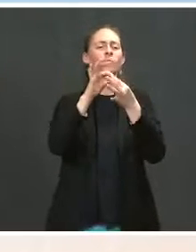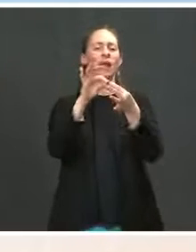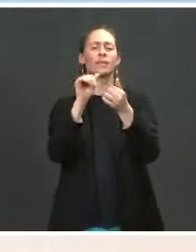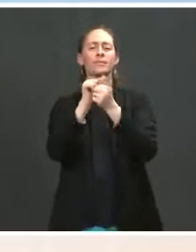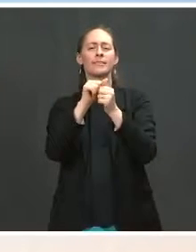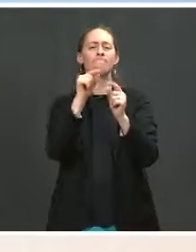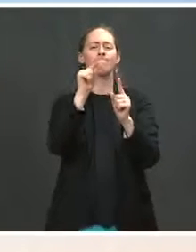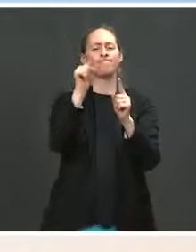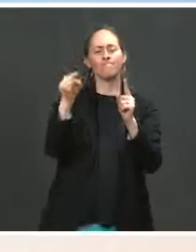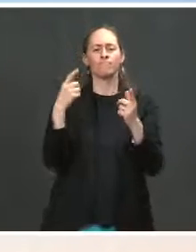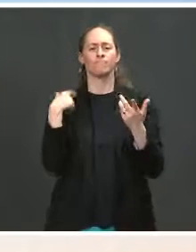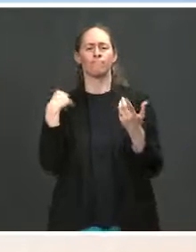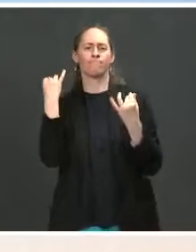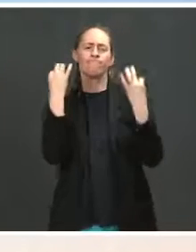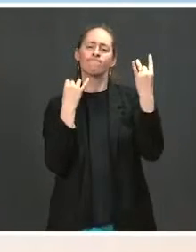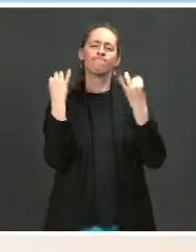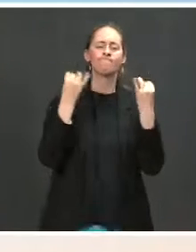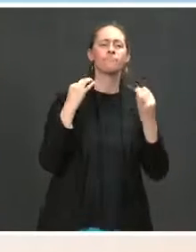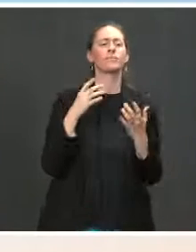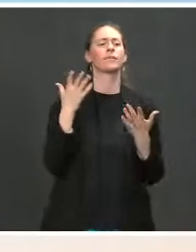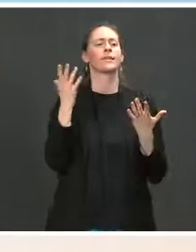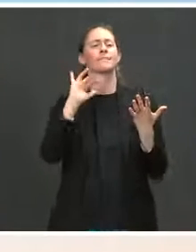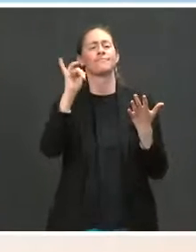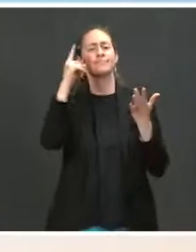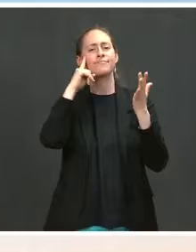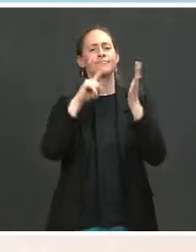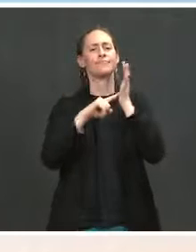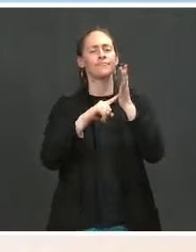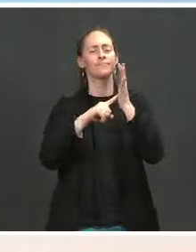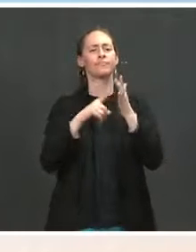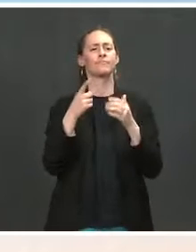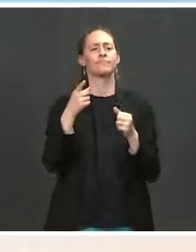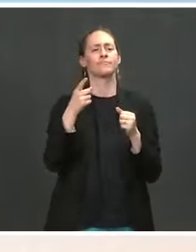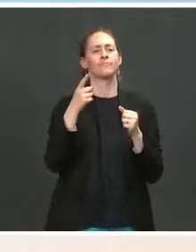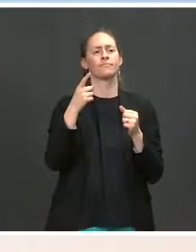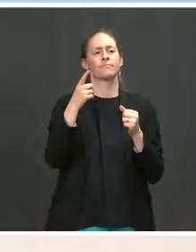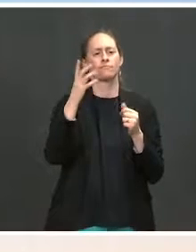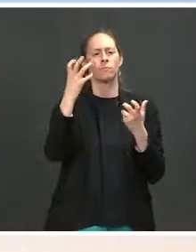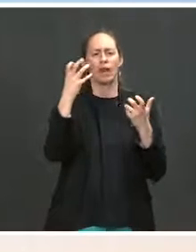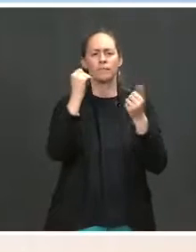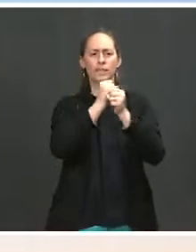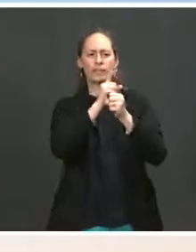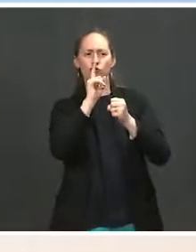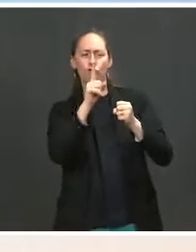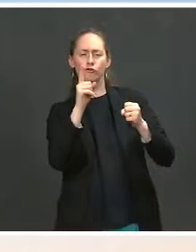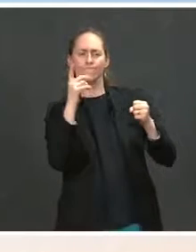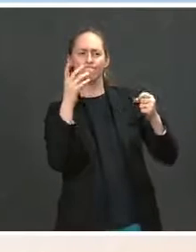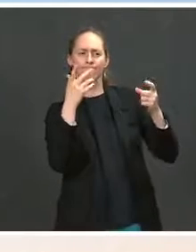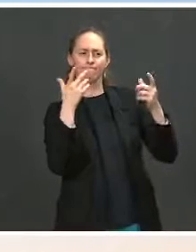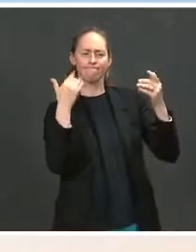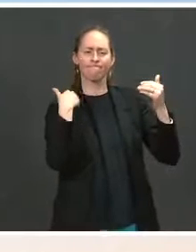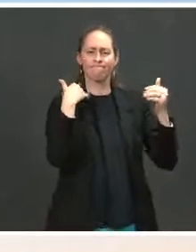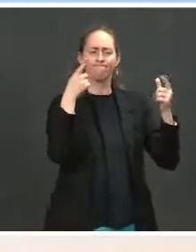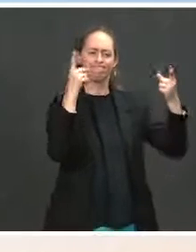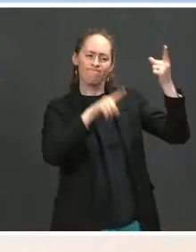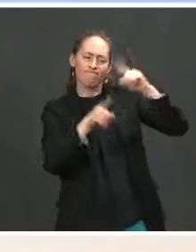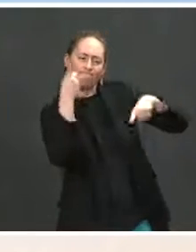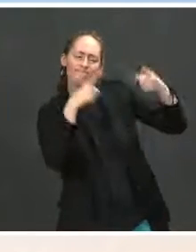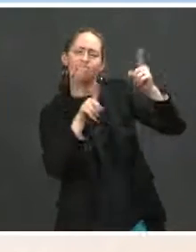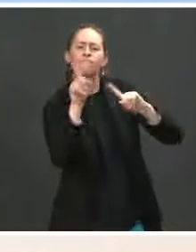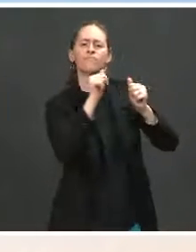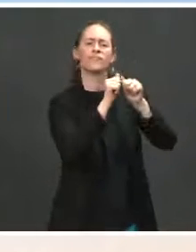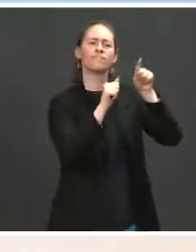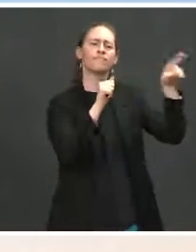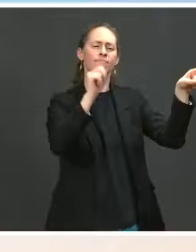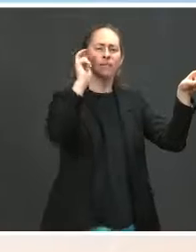summit. You were talking about the diplomatic presence in Afghanistan after the withdrawal. Do you expect